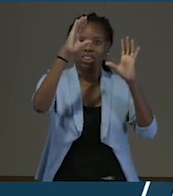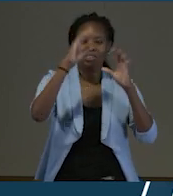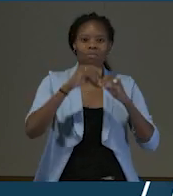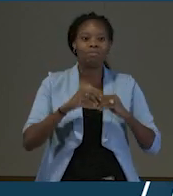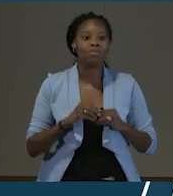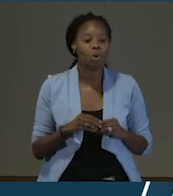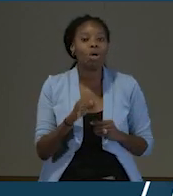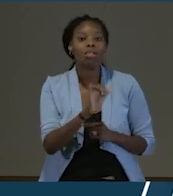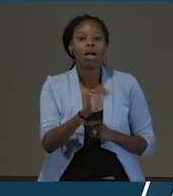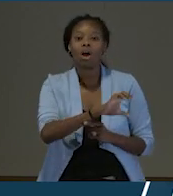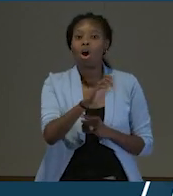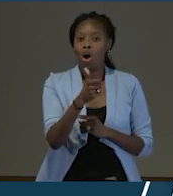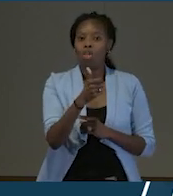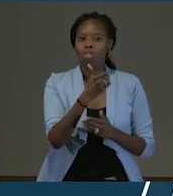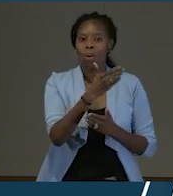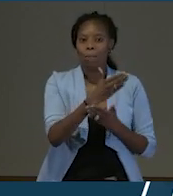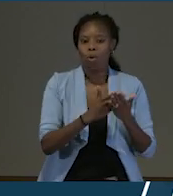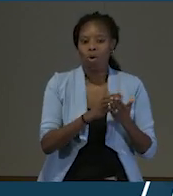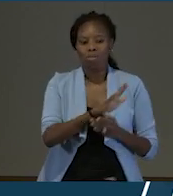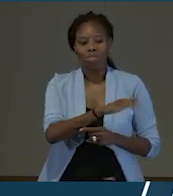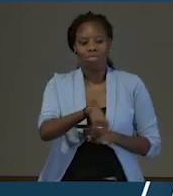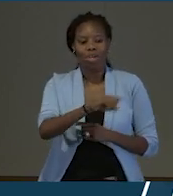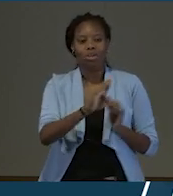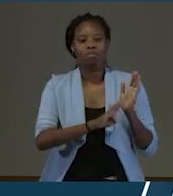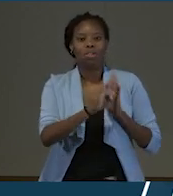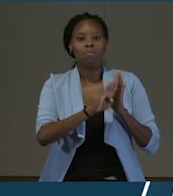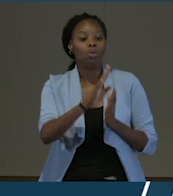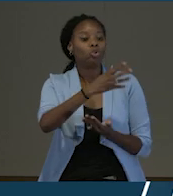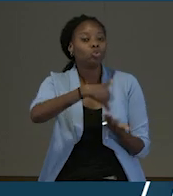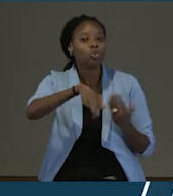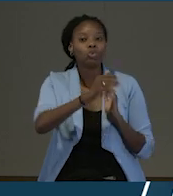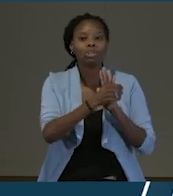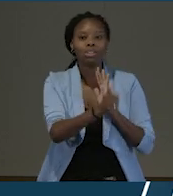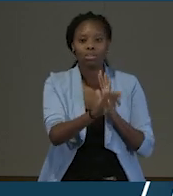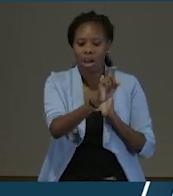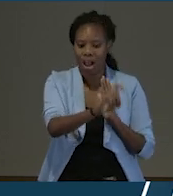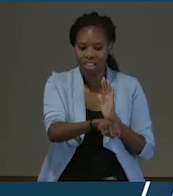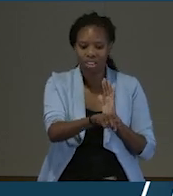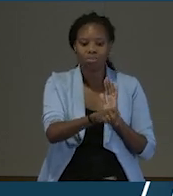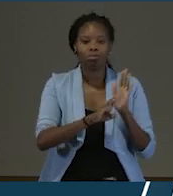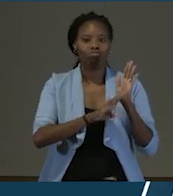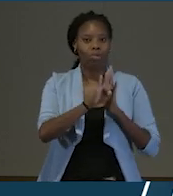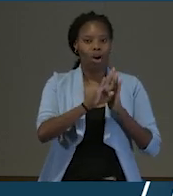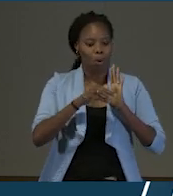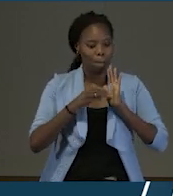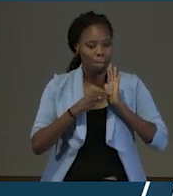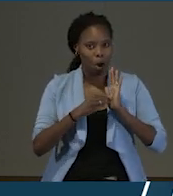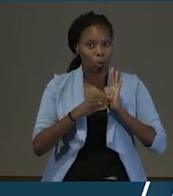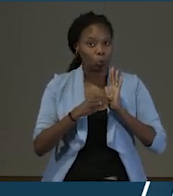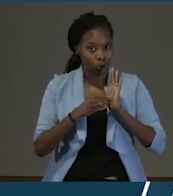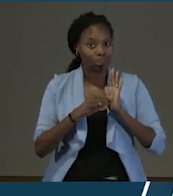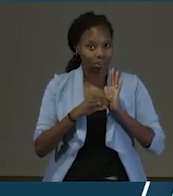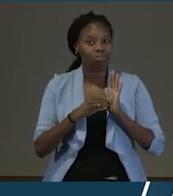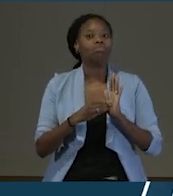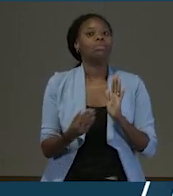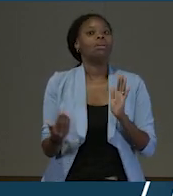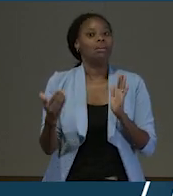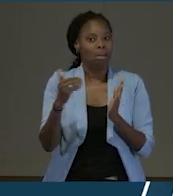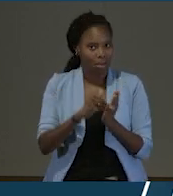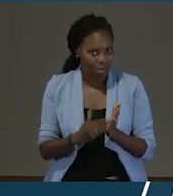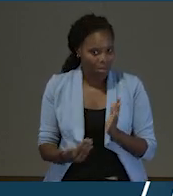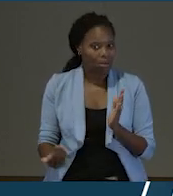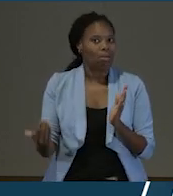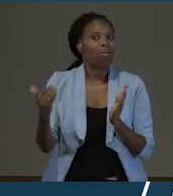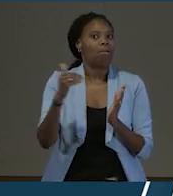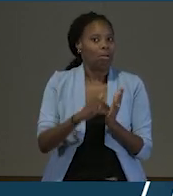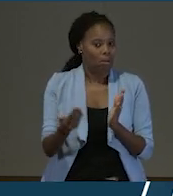their development, social skills need to be modeled, prompted, repeated, supported, and encouraged with a